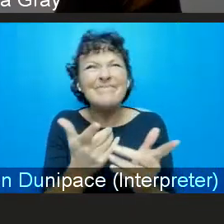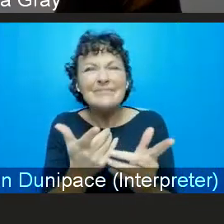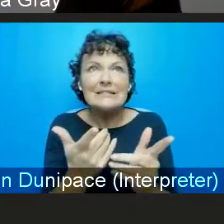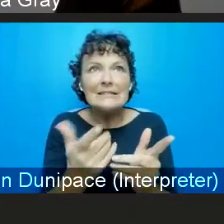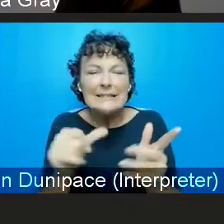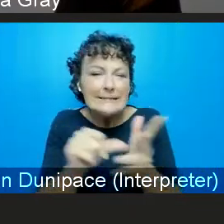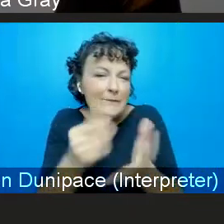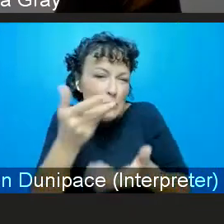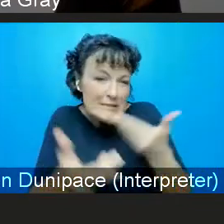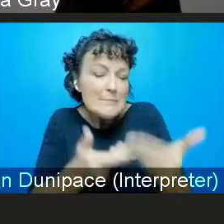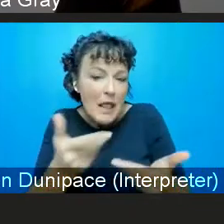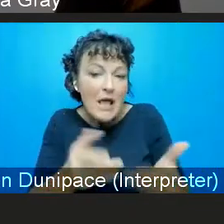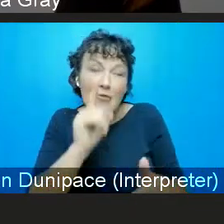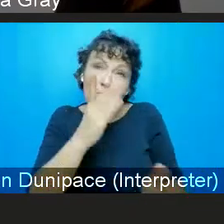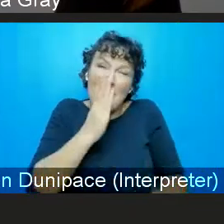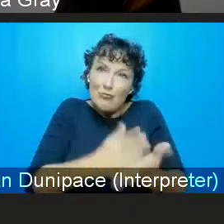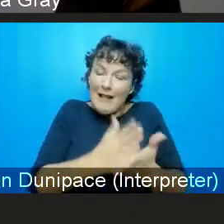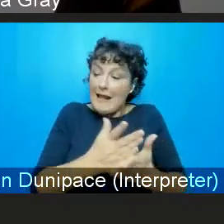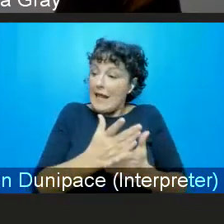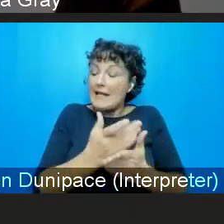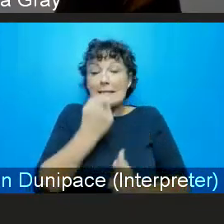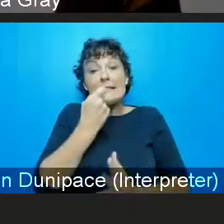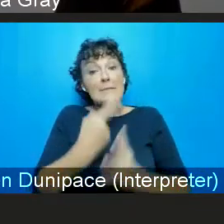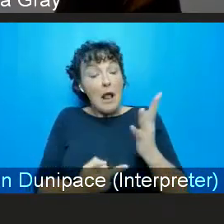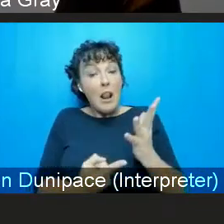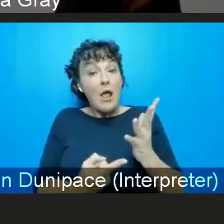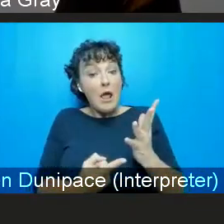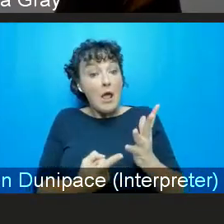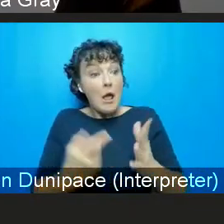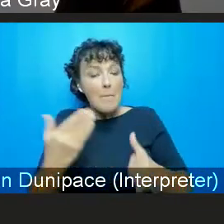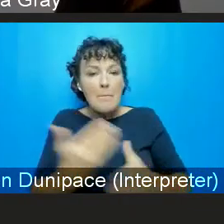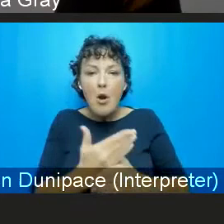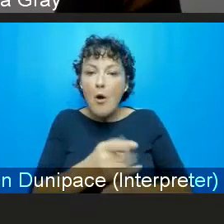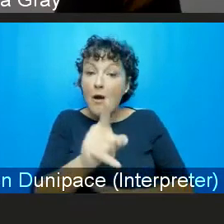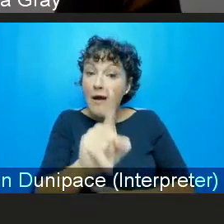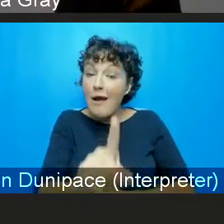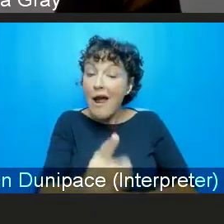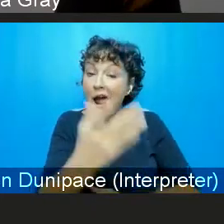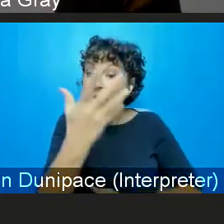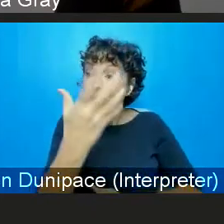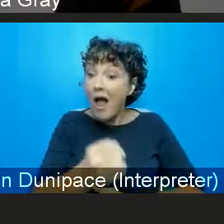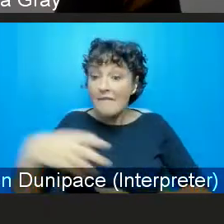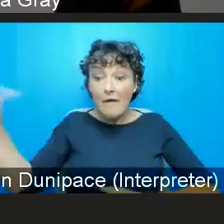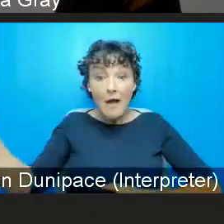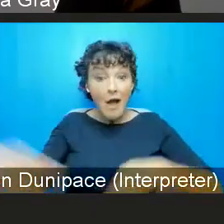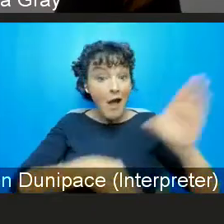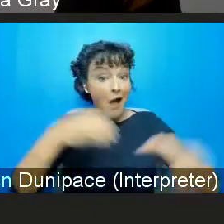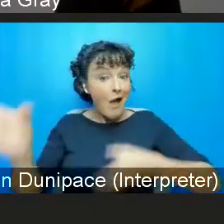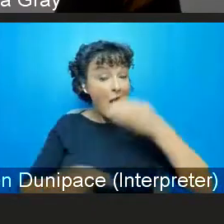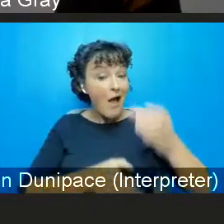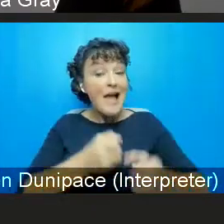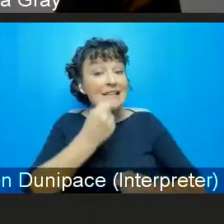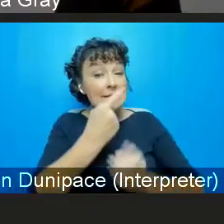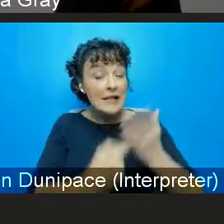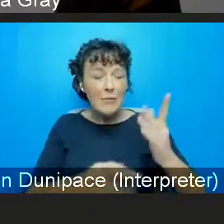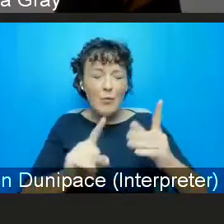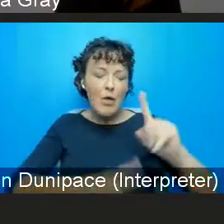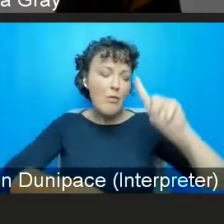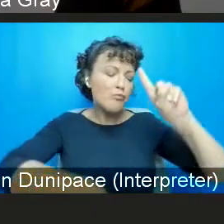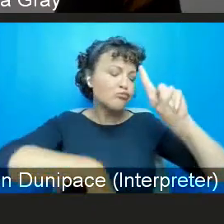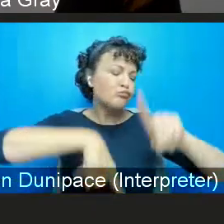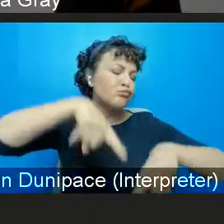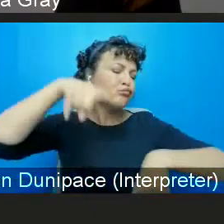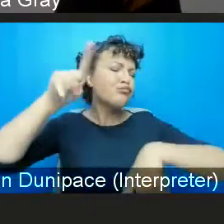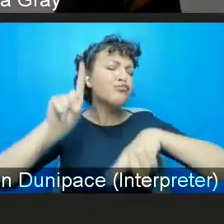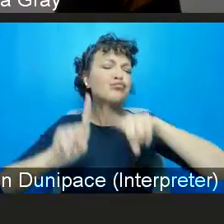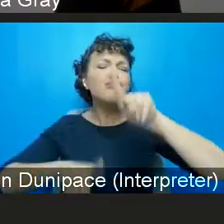disability inclusive employer for me is one that employs disabled people with a range of impairments and conditions. Because that for